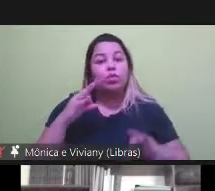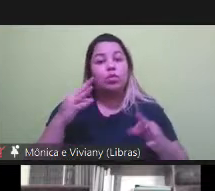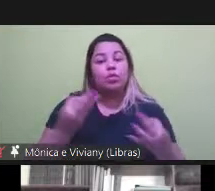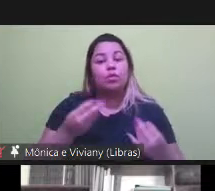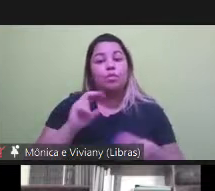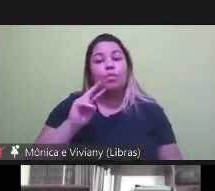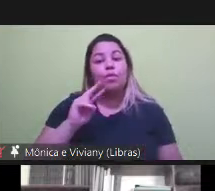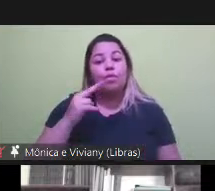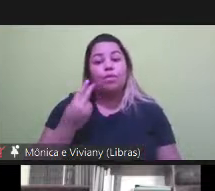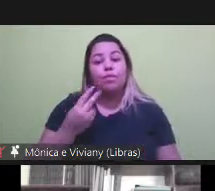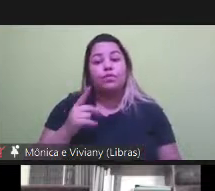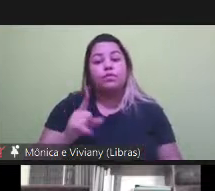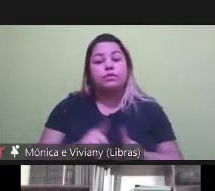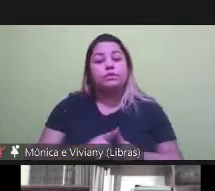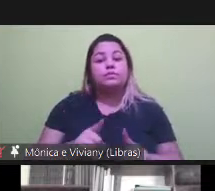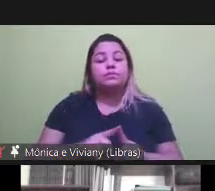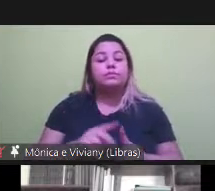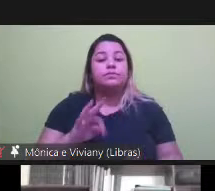infrastructure, talents,